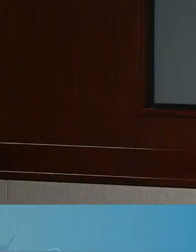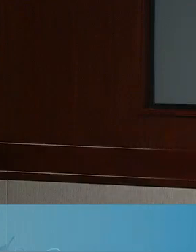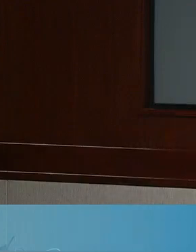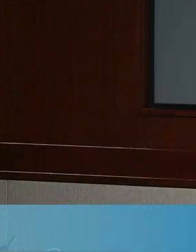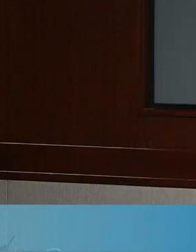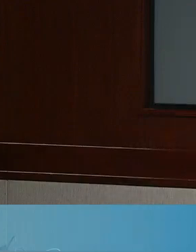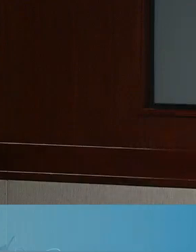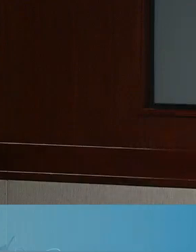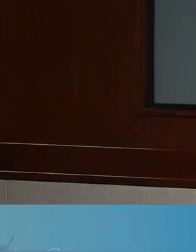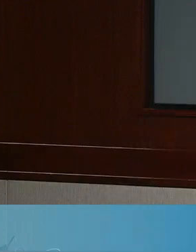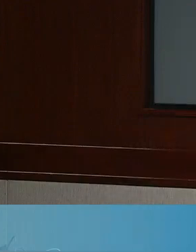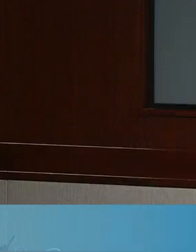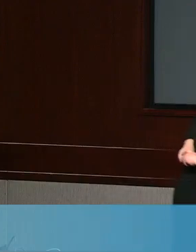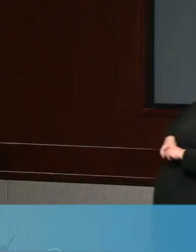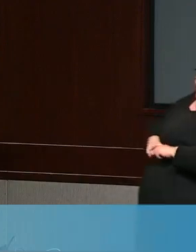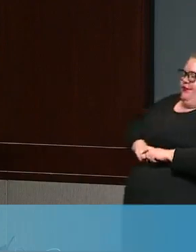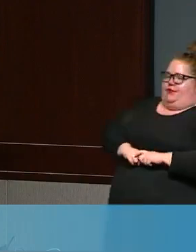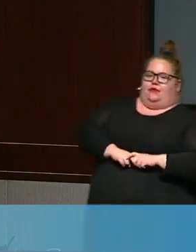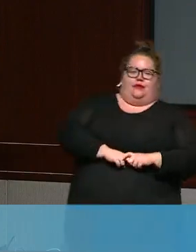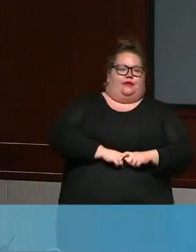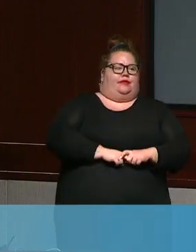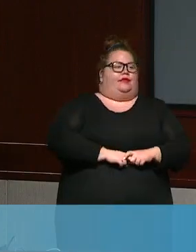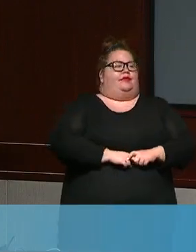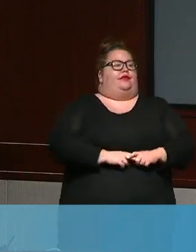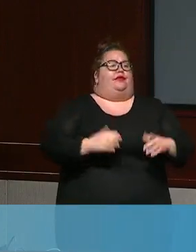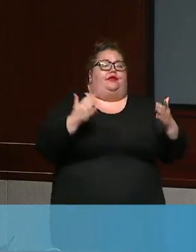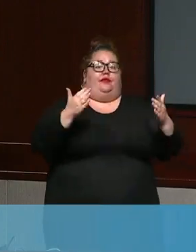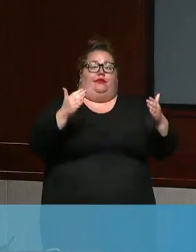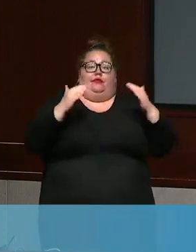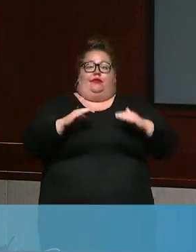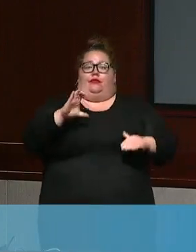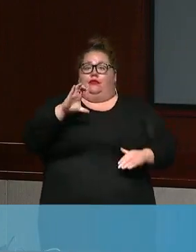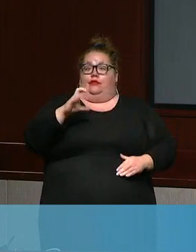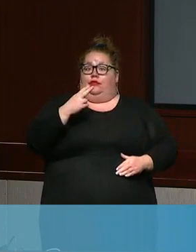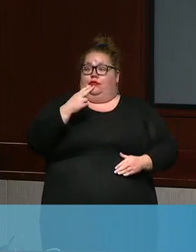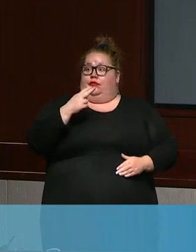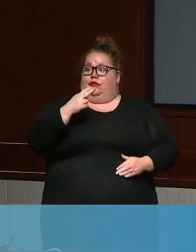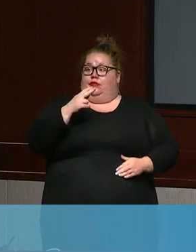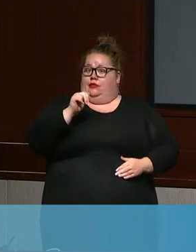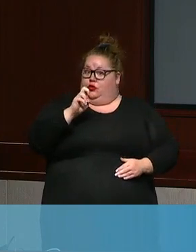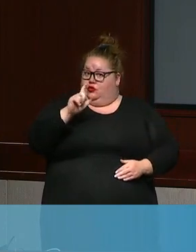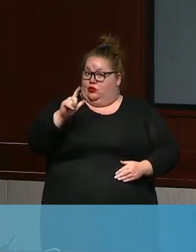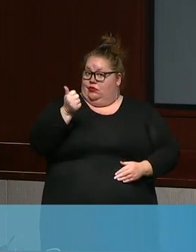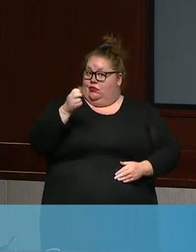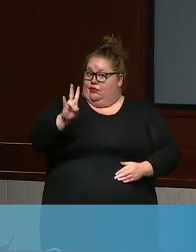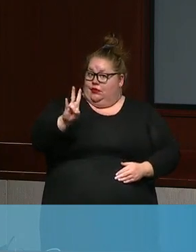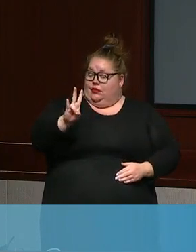outlet is Channel 17. I believe we have Bob on the line.